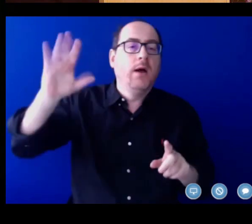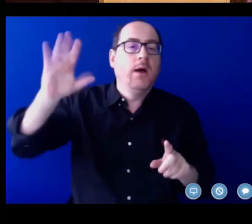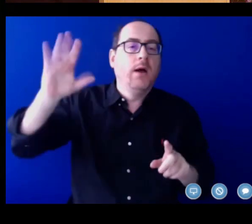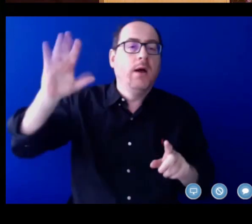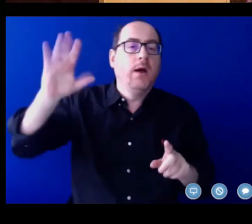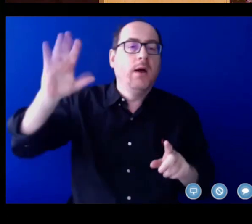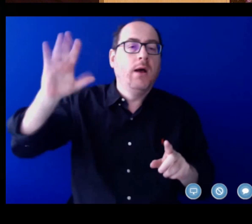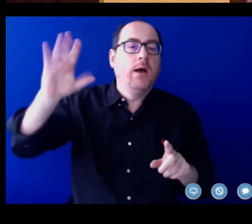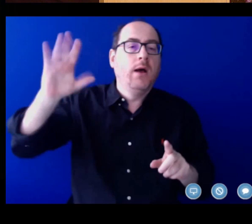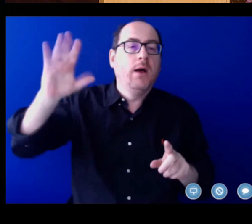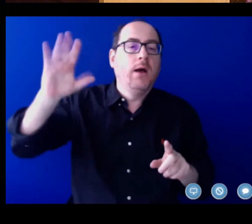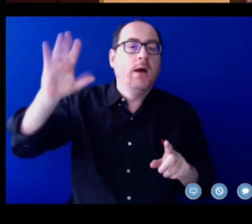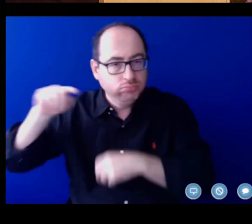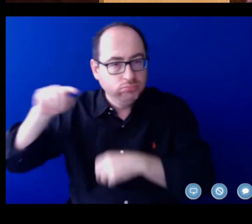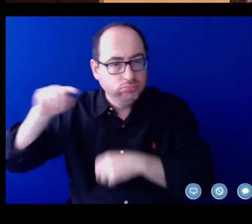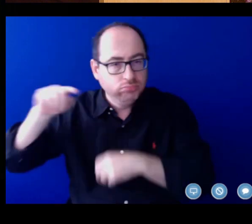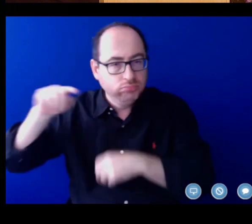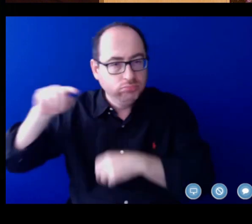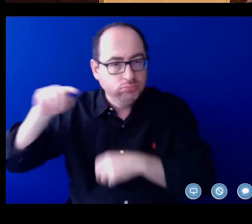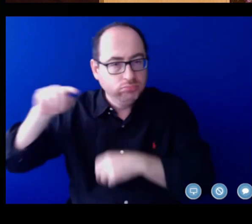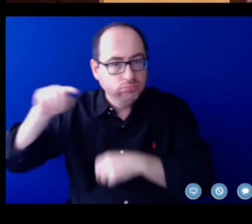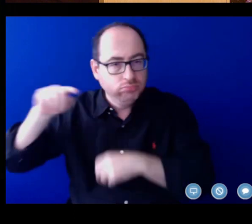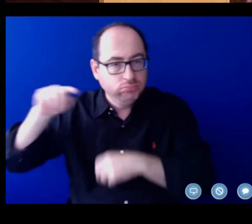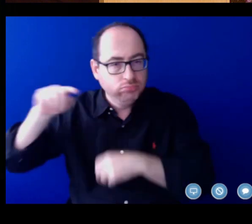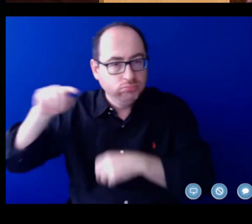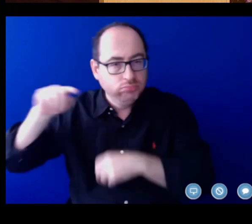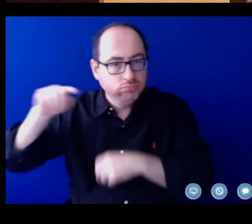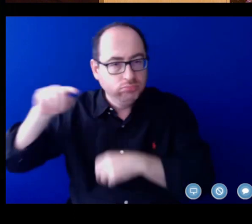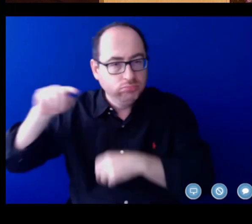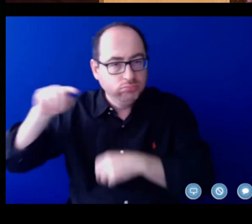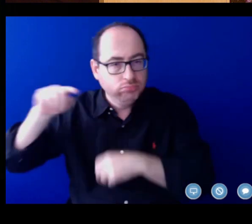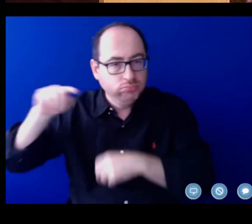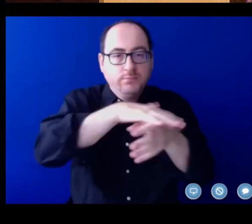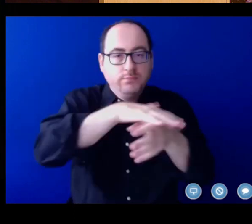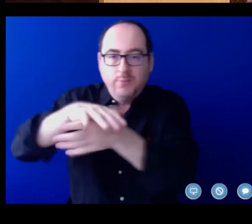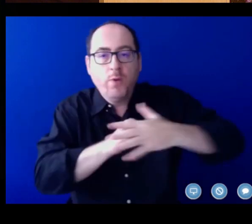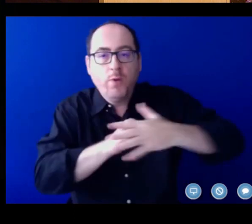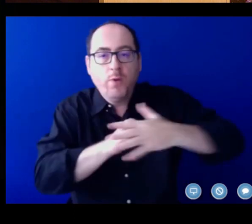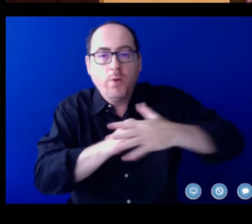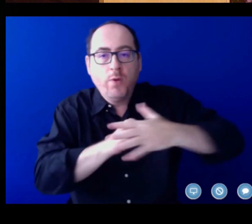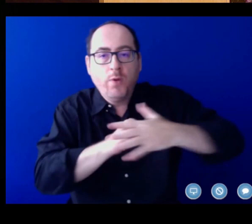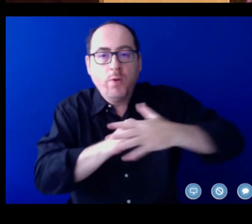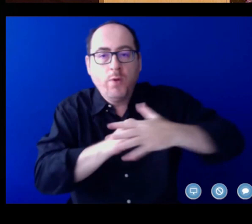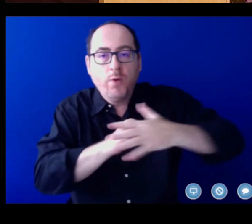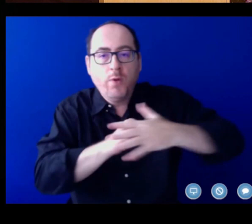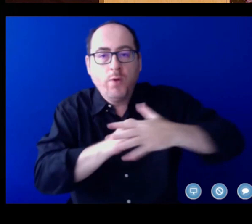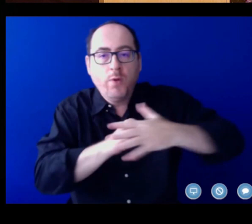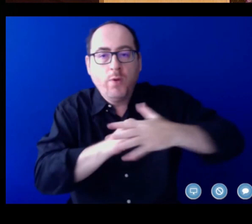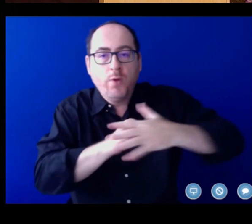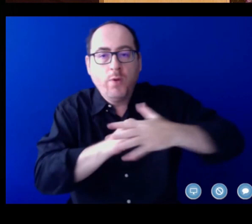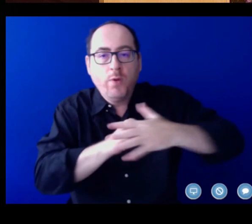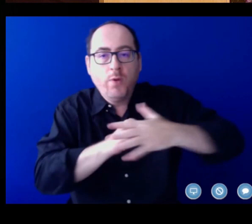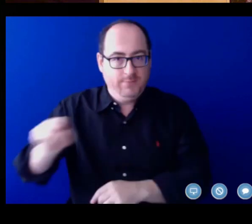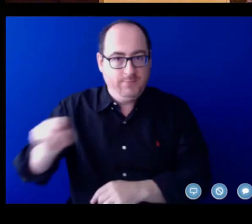to support language and culture, gaining of language and cultural knowledge in a new country, also a sense of safety and